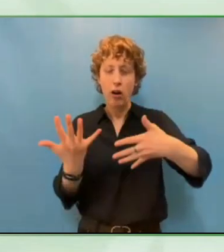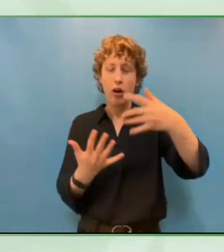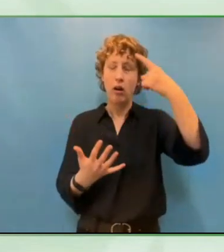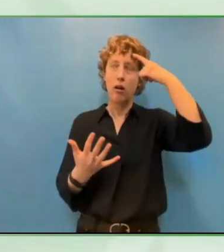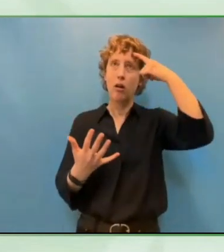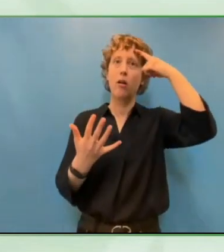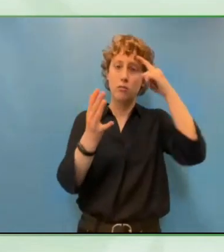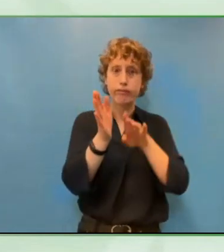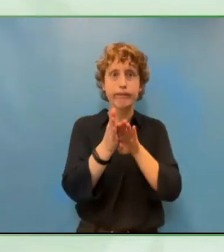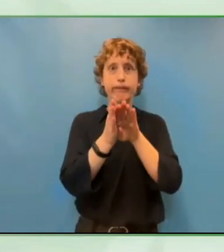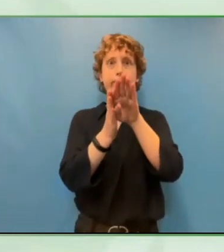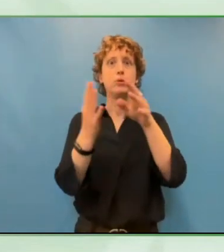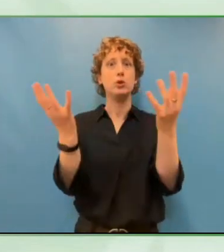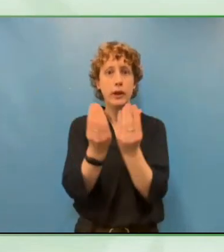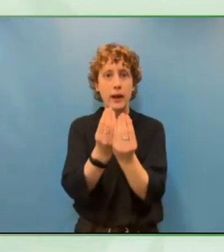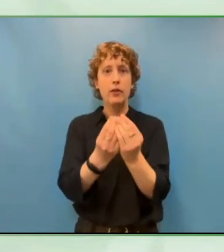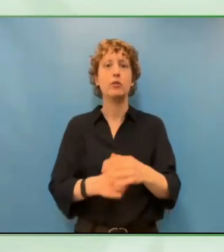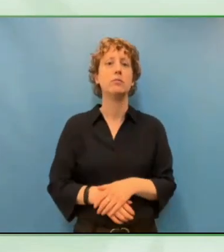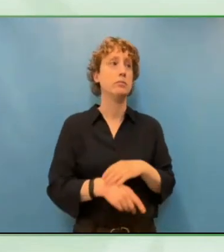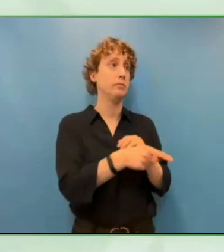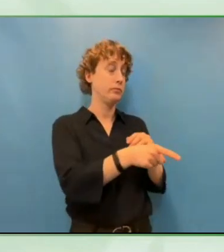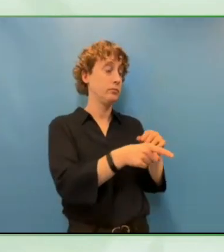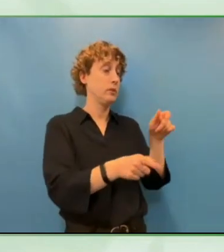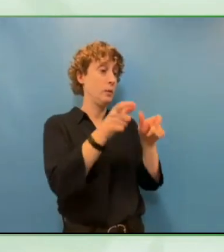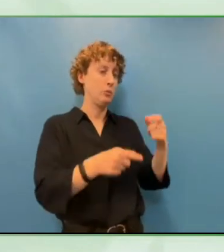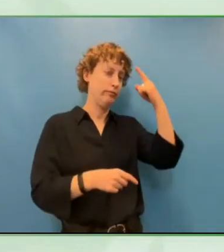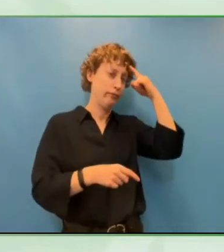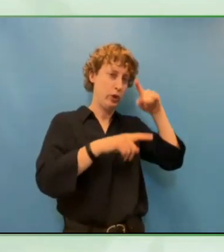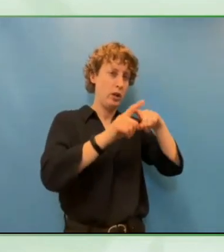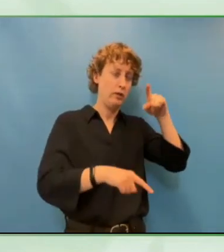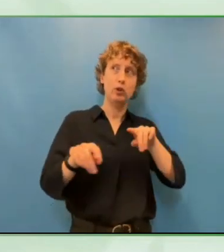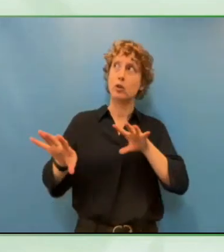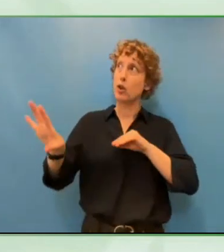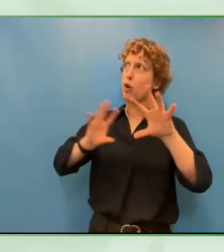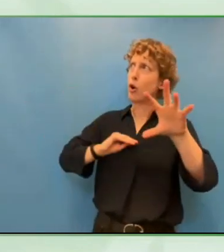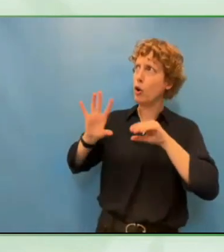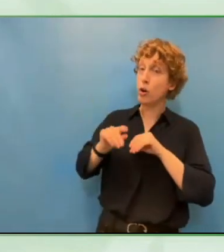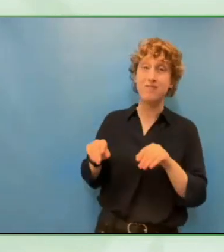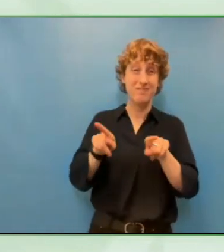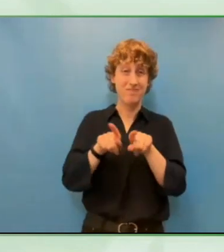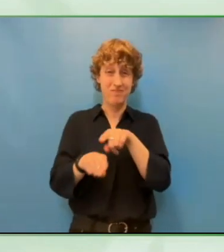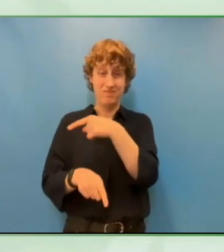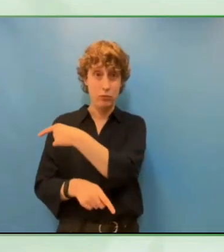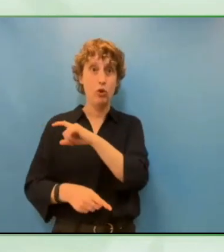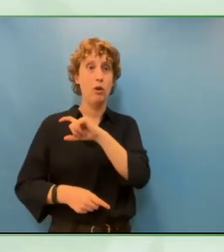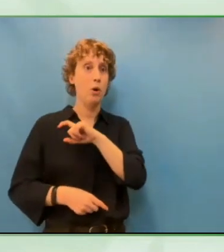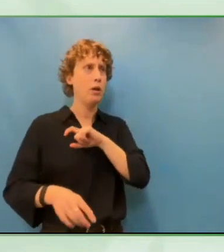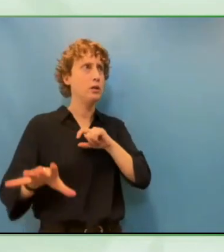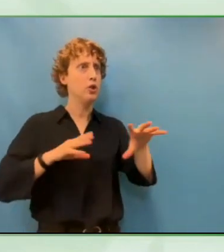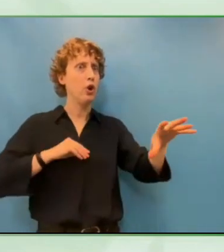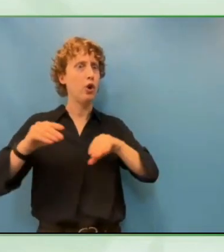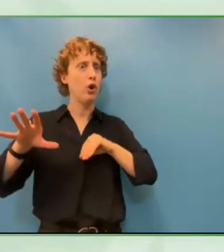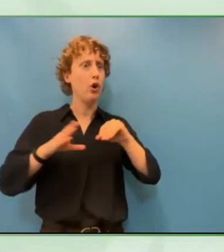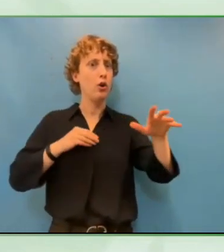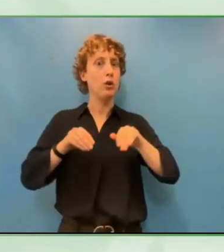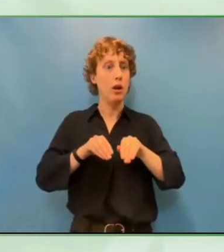learn while this training is rolled out, police learns as well while it's rolled out. So this is